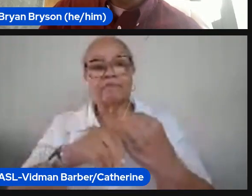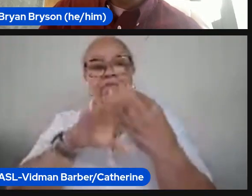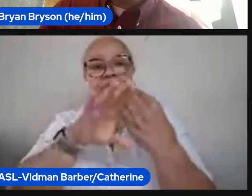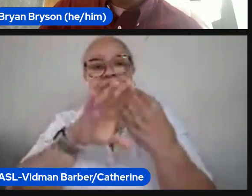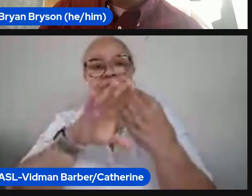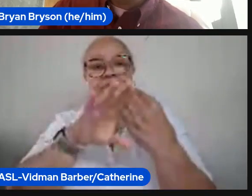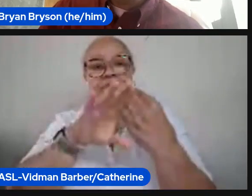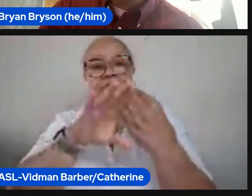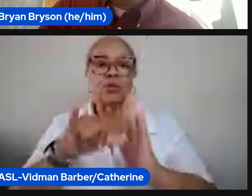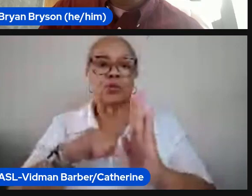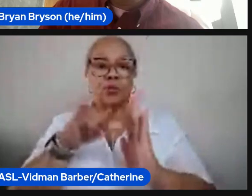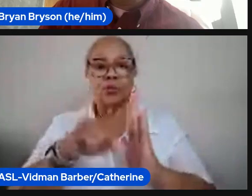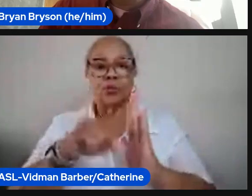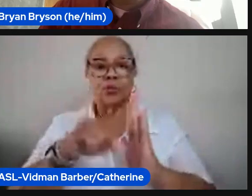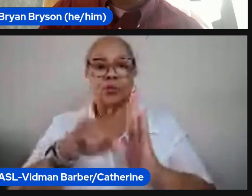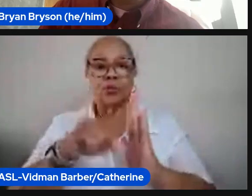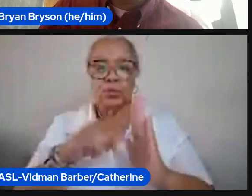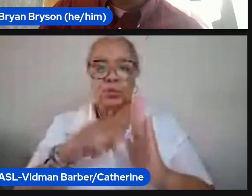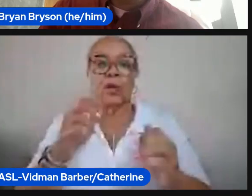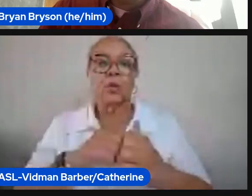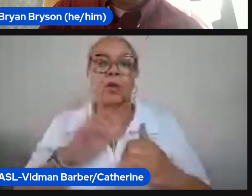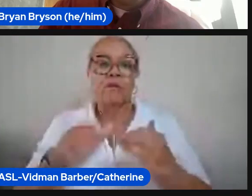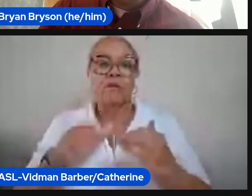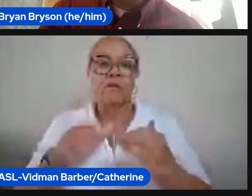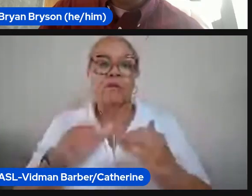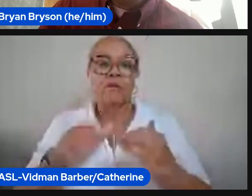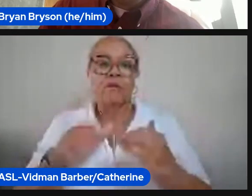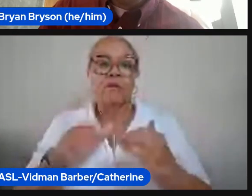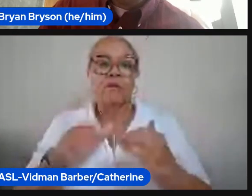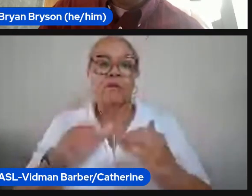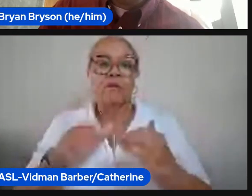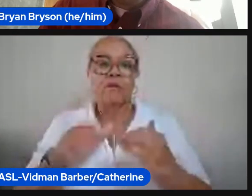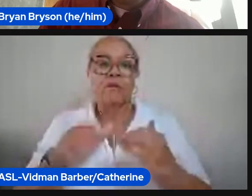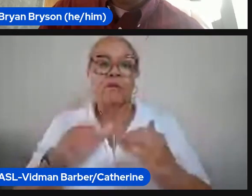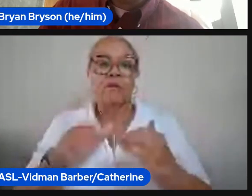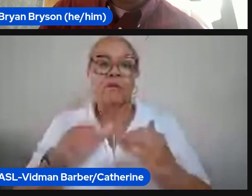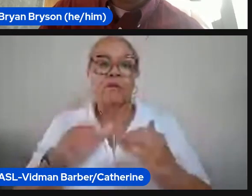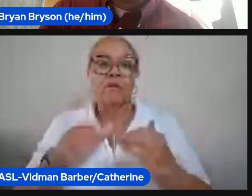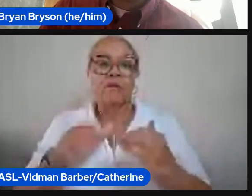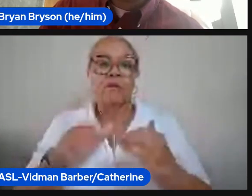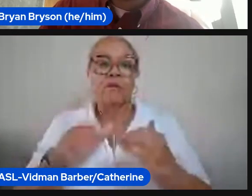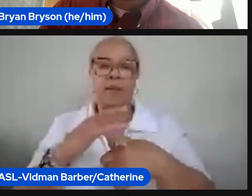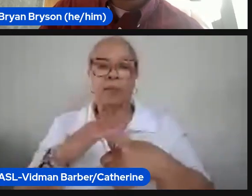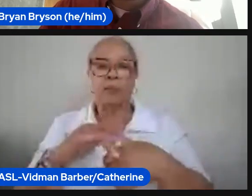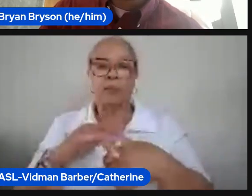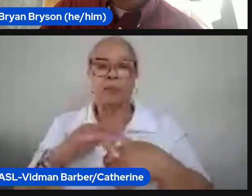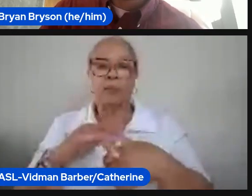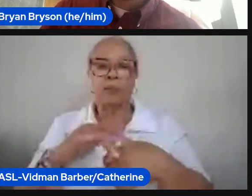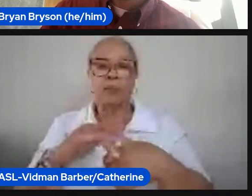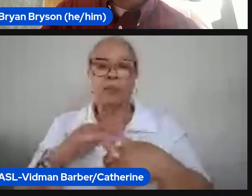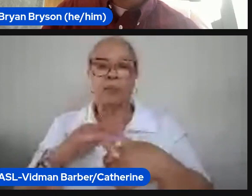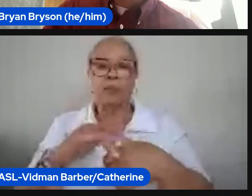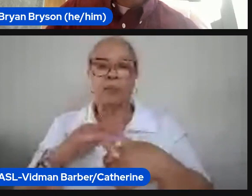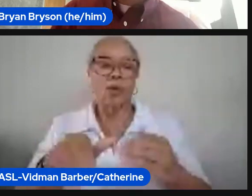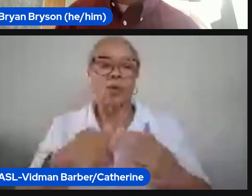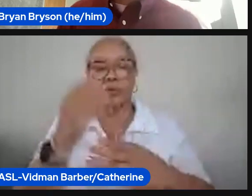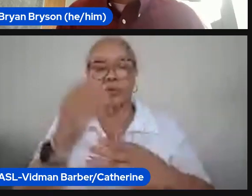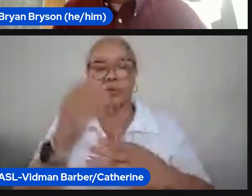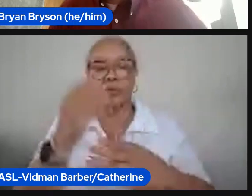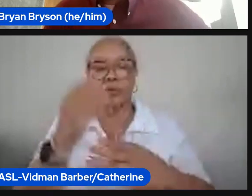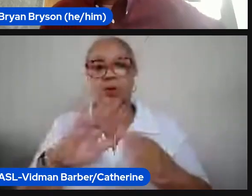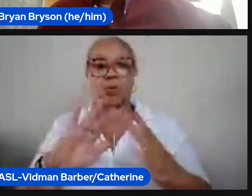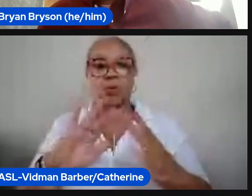our channel and with all the transcripts that will be made available. You can find all this information on the website